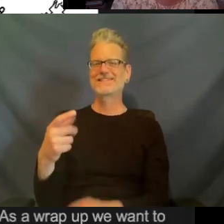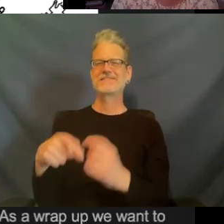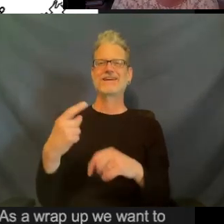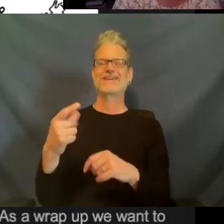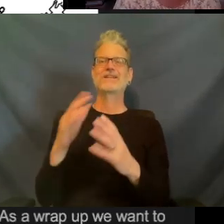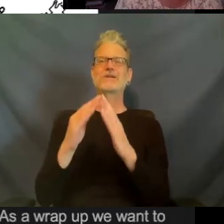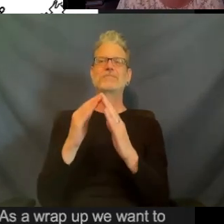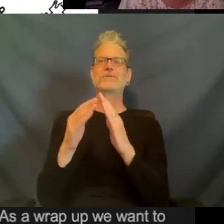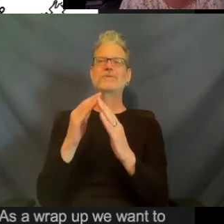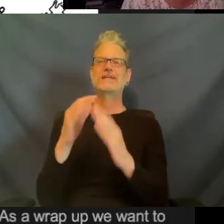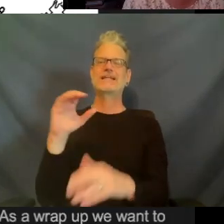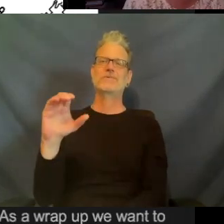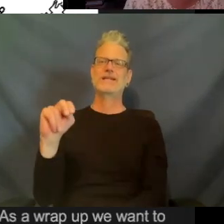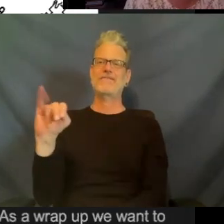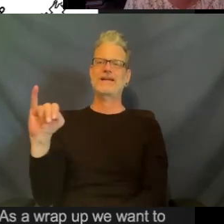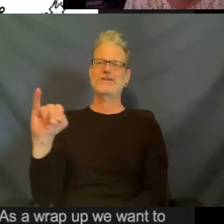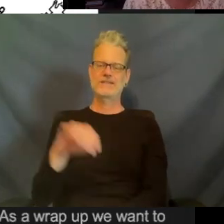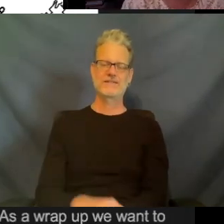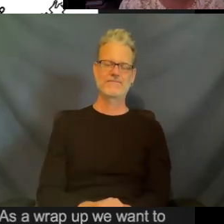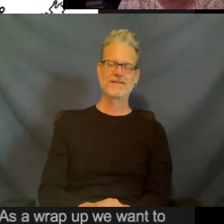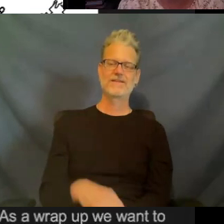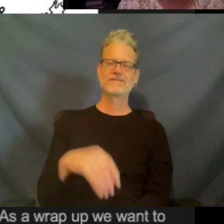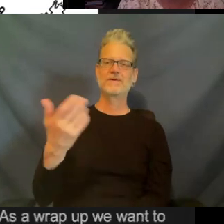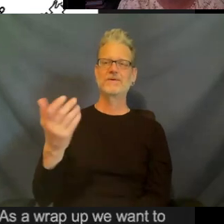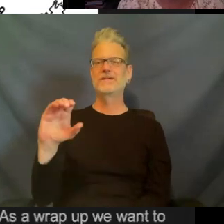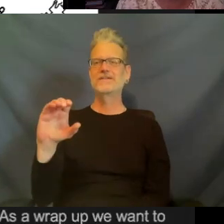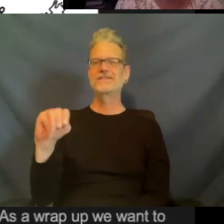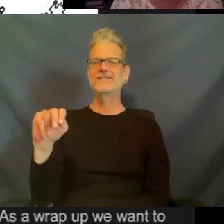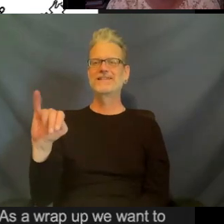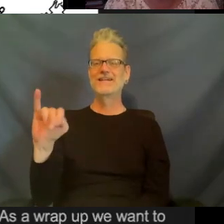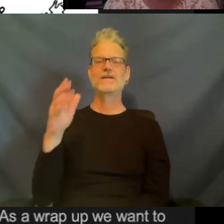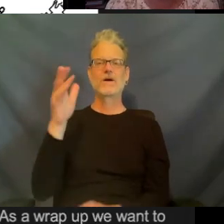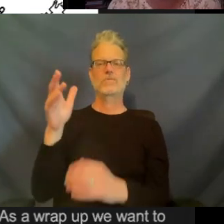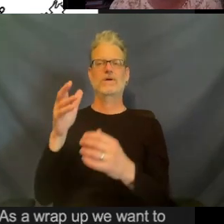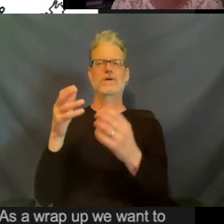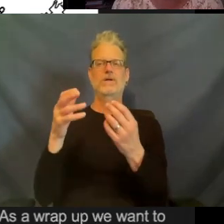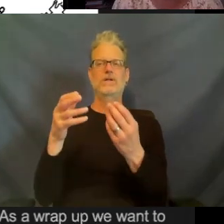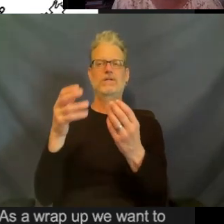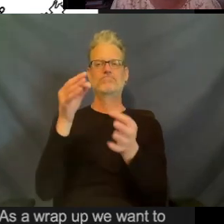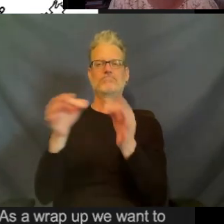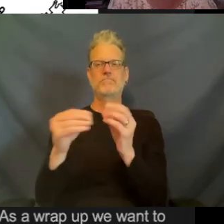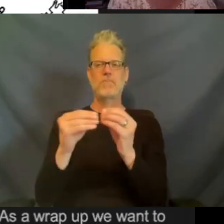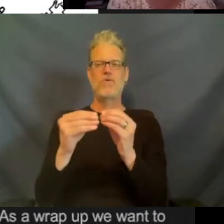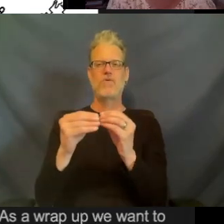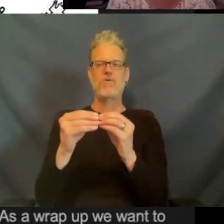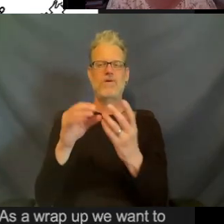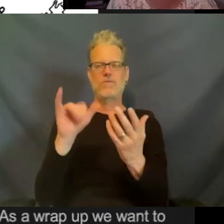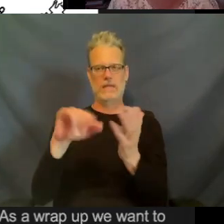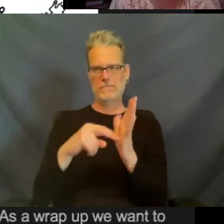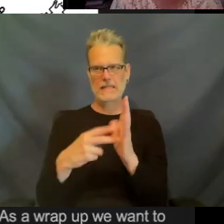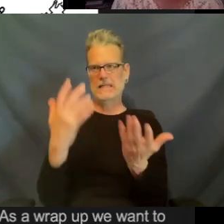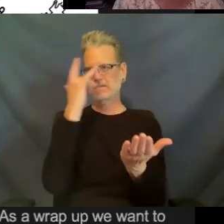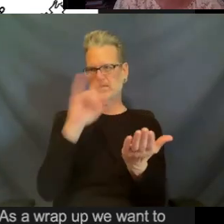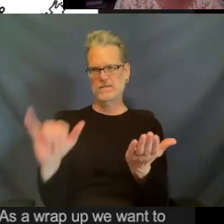Community Navigator initiative. So I'm going to share a little bit more information about what specifically that is and